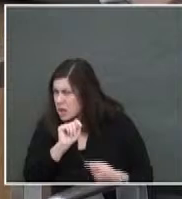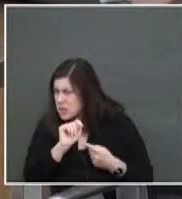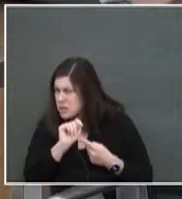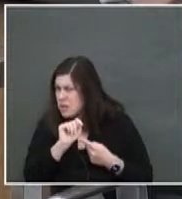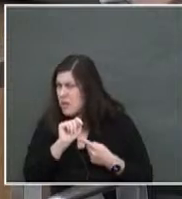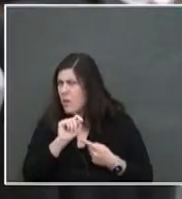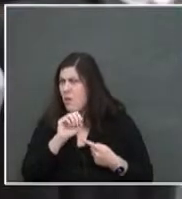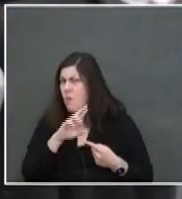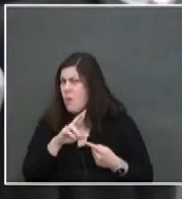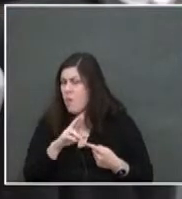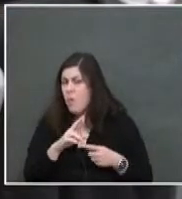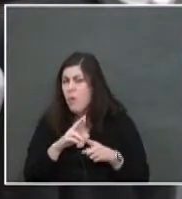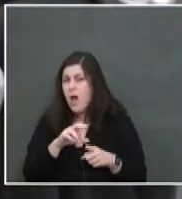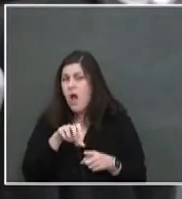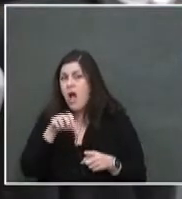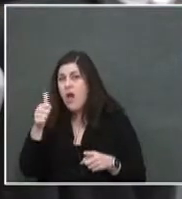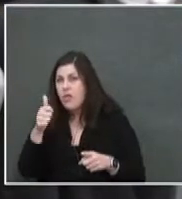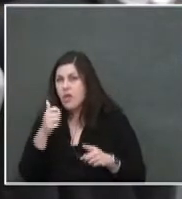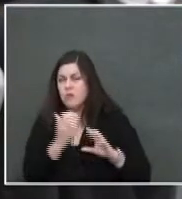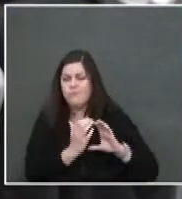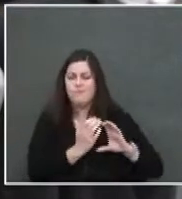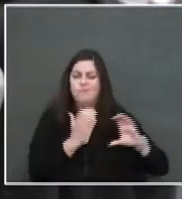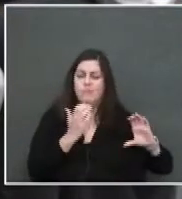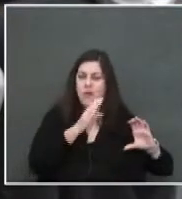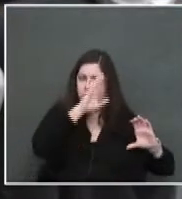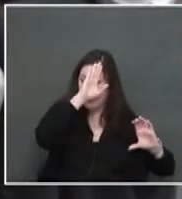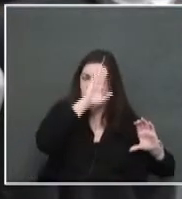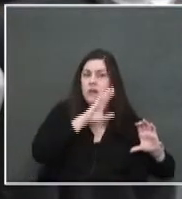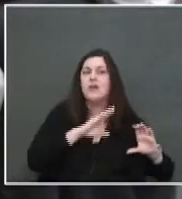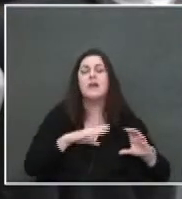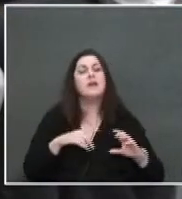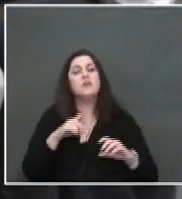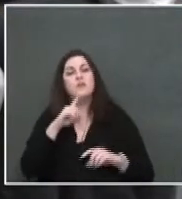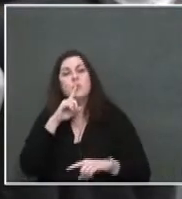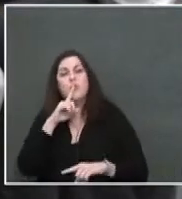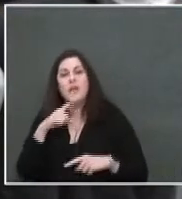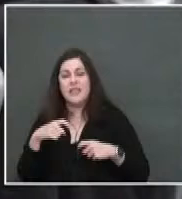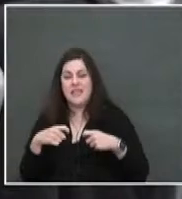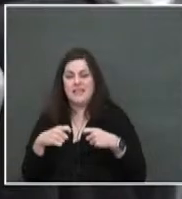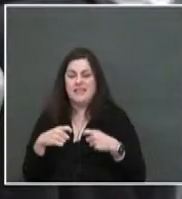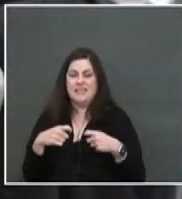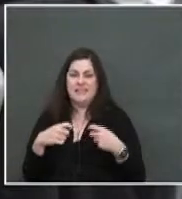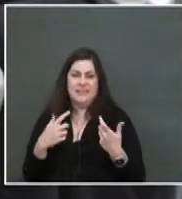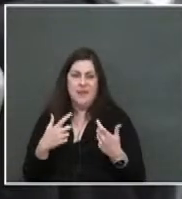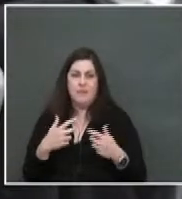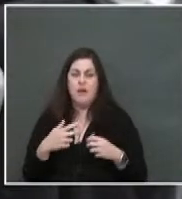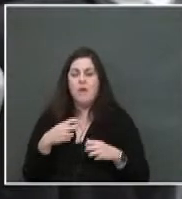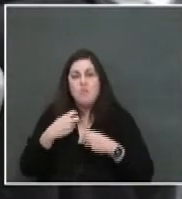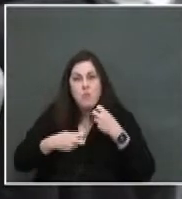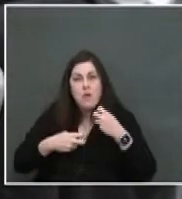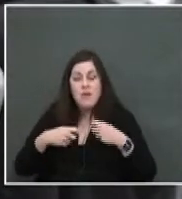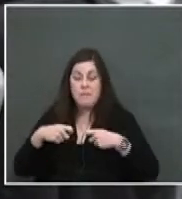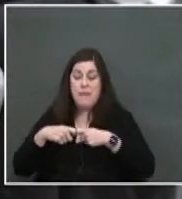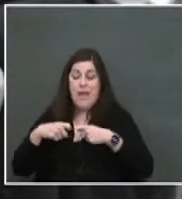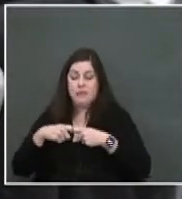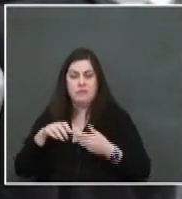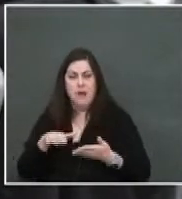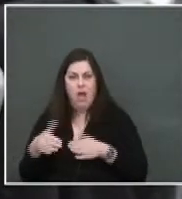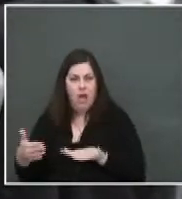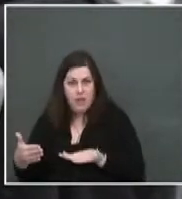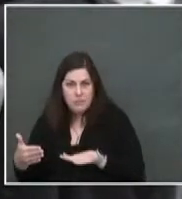Yes, vehicles available? That was actually just some batteries that we did not foresee them being dead, so